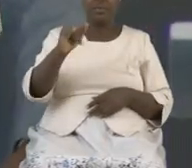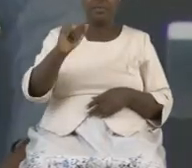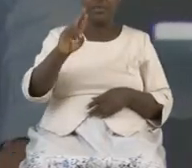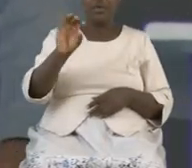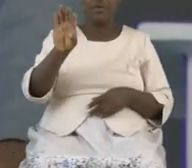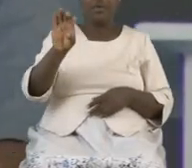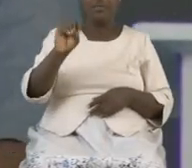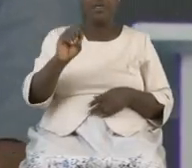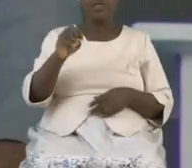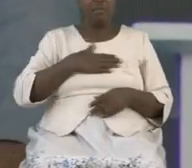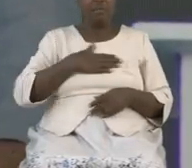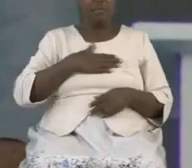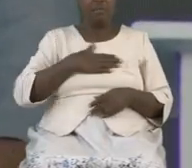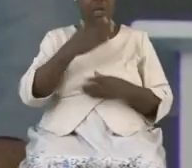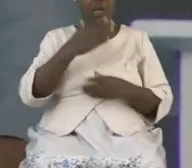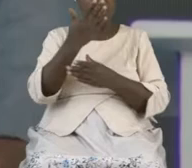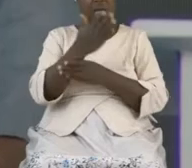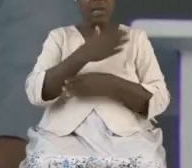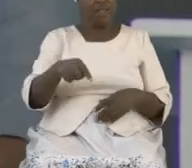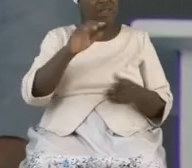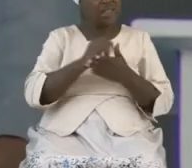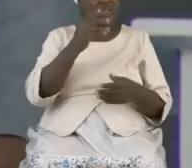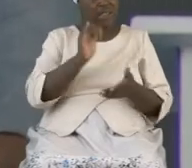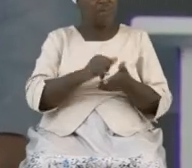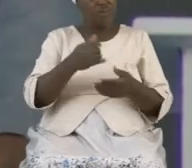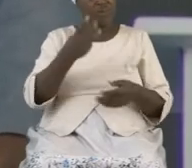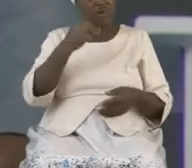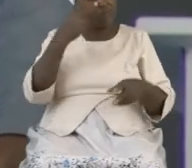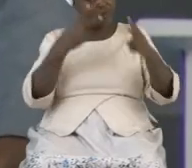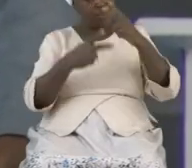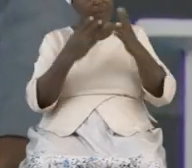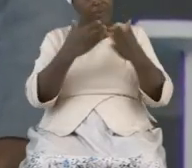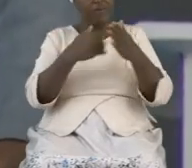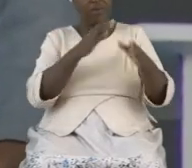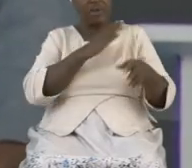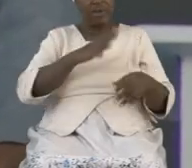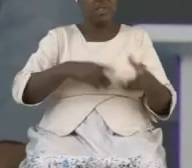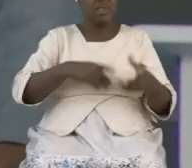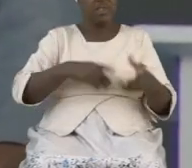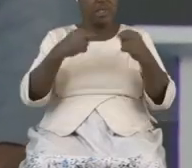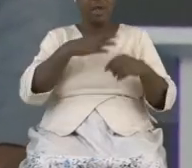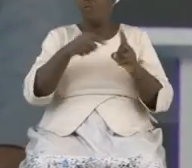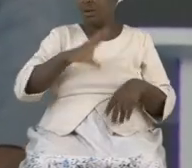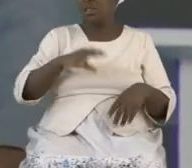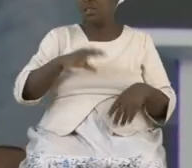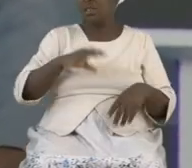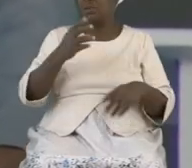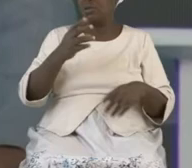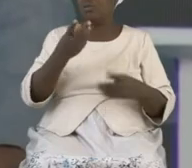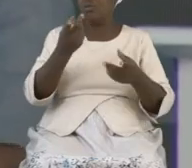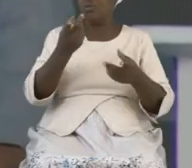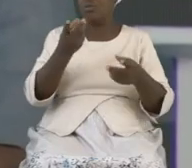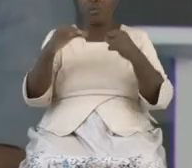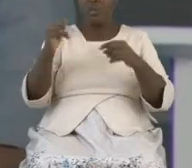before Christ came. And when Christ was coming, he knew he was coming to be your